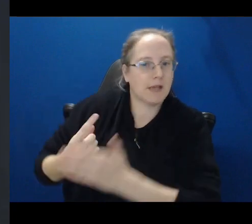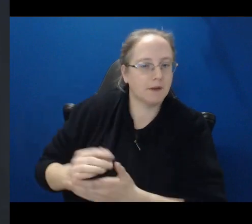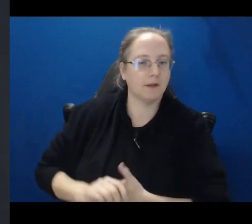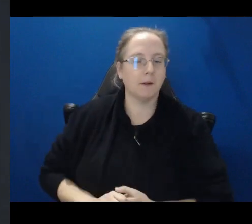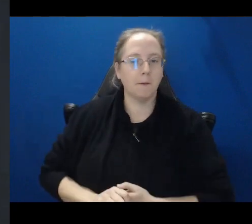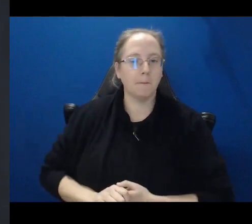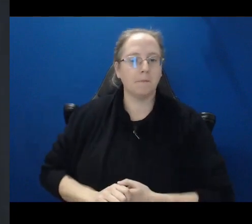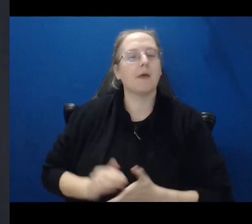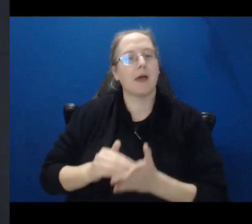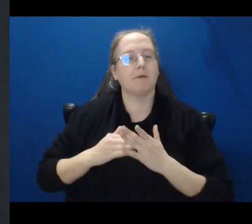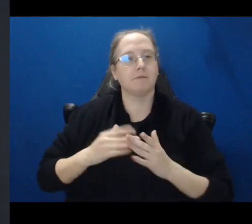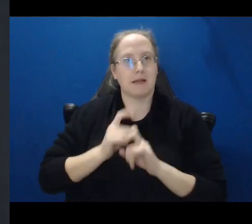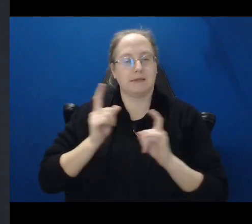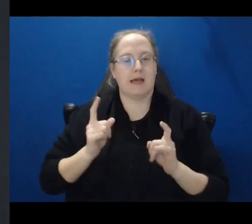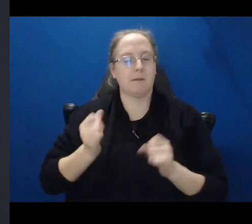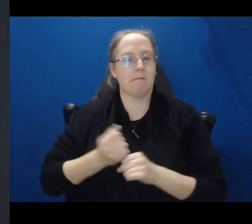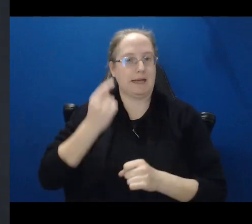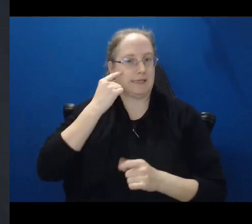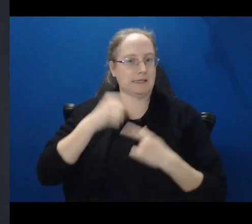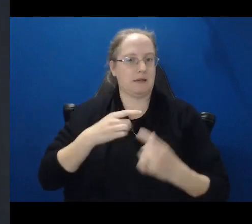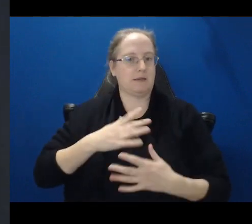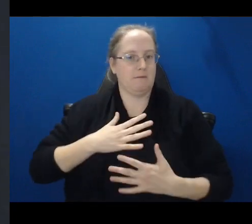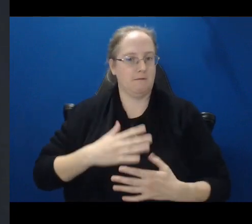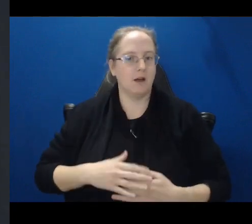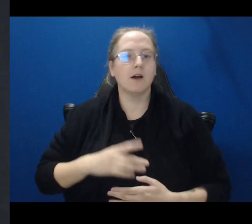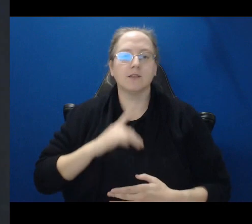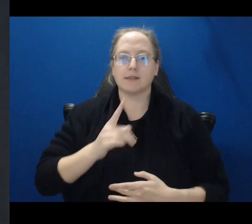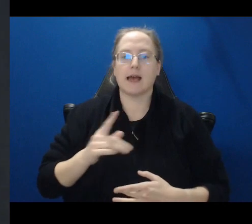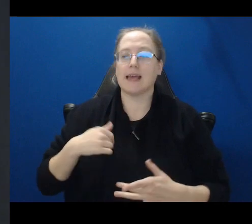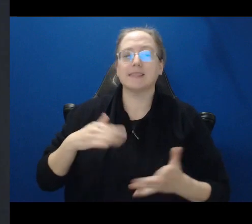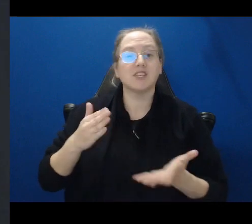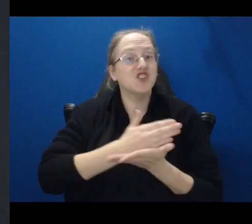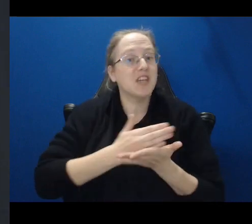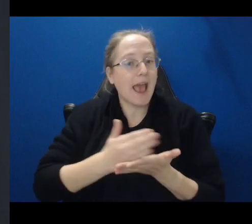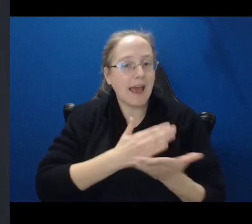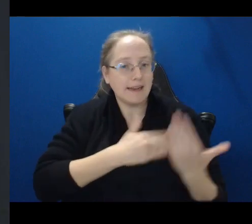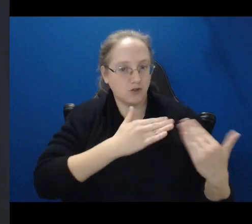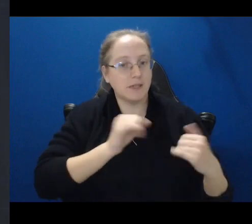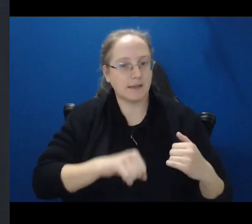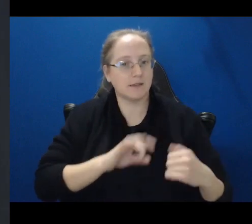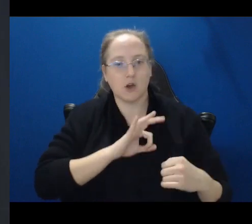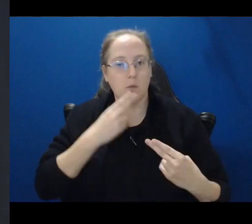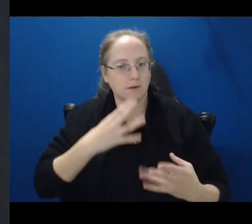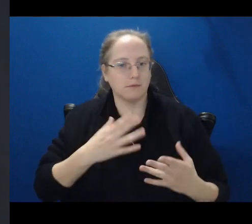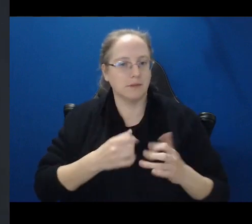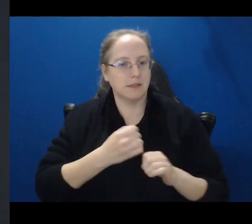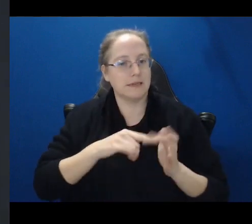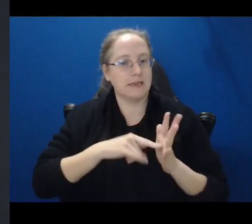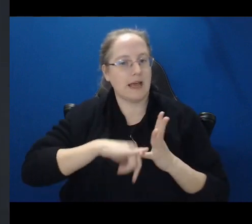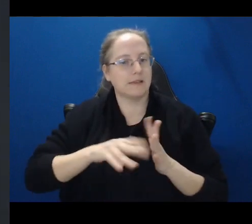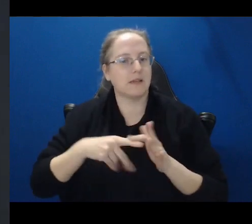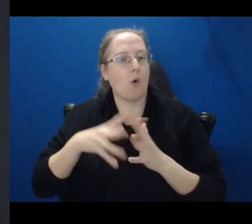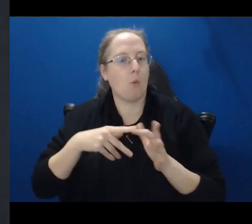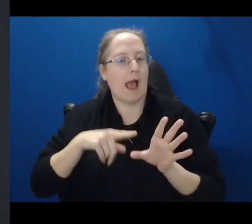when I talked about it's a shared history and nobody gets away with it, I think that's true. I think we all have a responsibility to